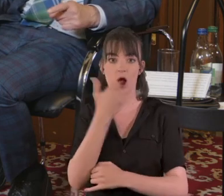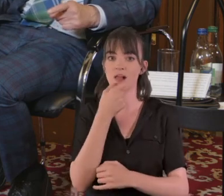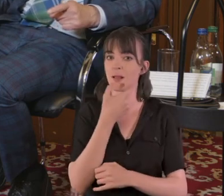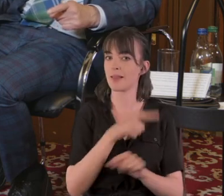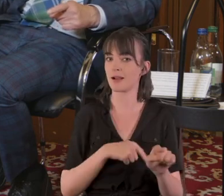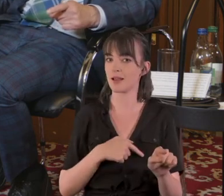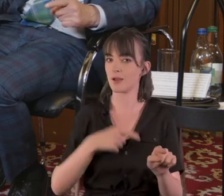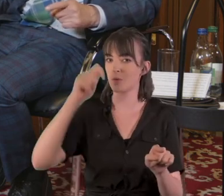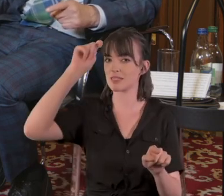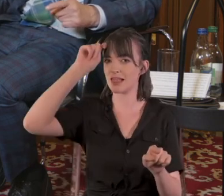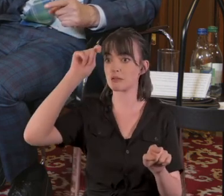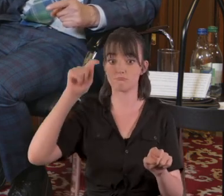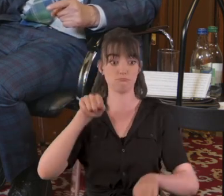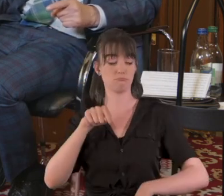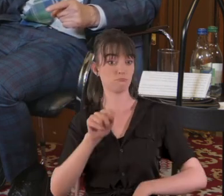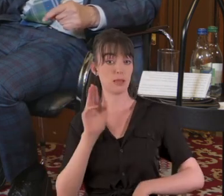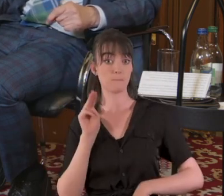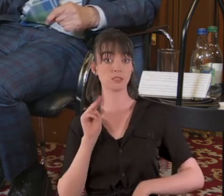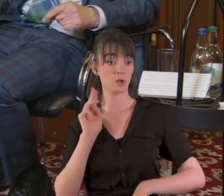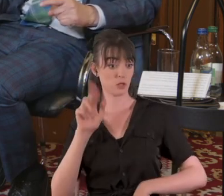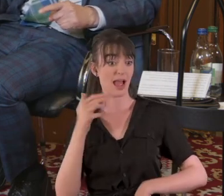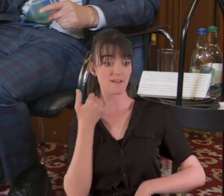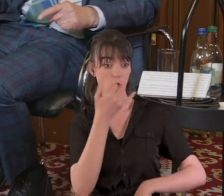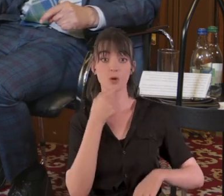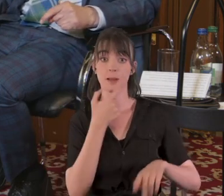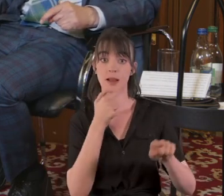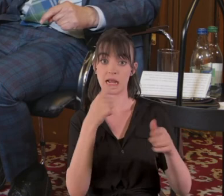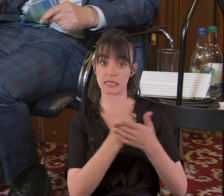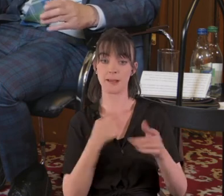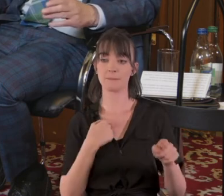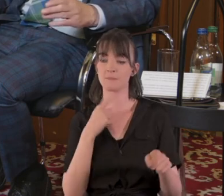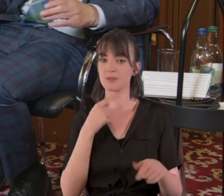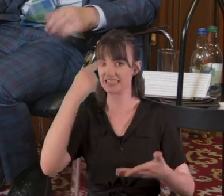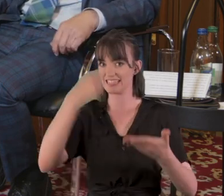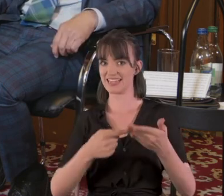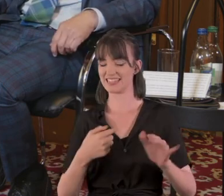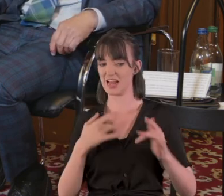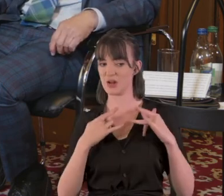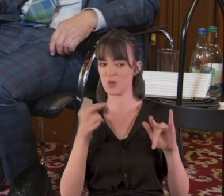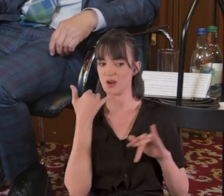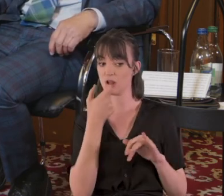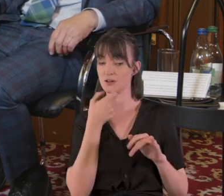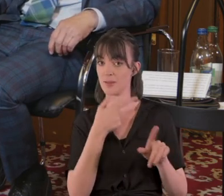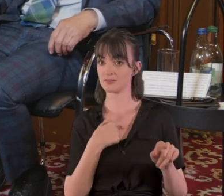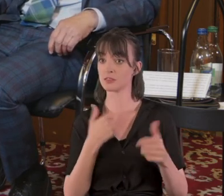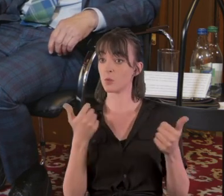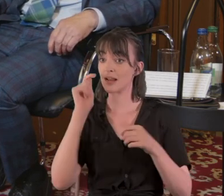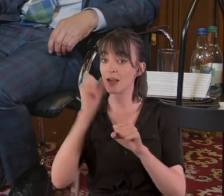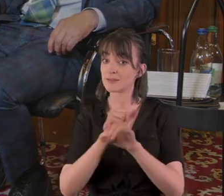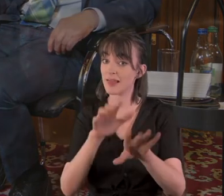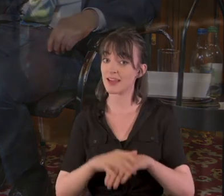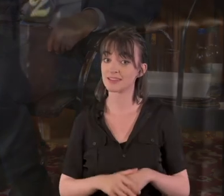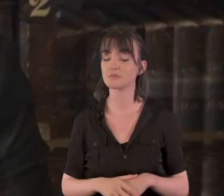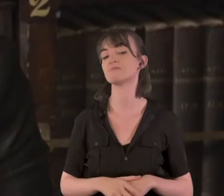think was technically possible at the time. You could telephone Dublin. They do not do so. Any thoughts on that? I don't know. And I think